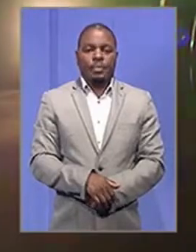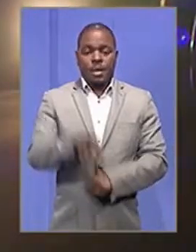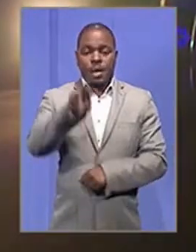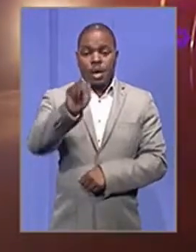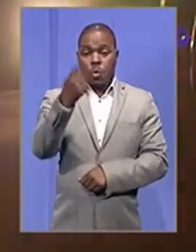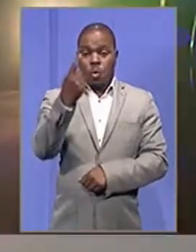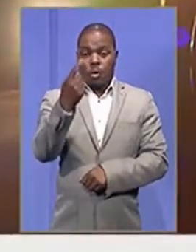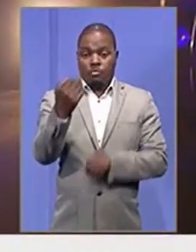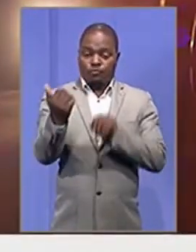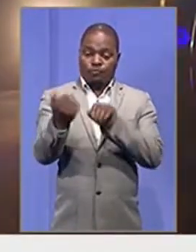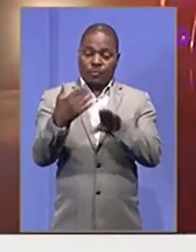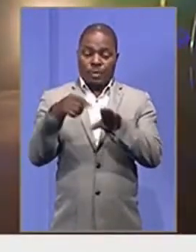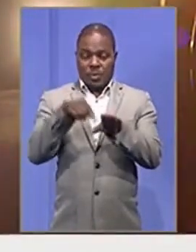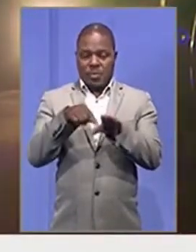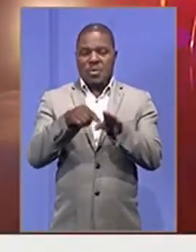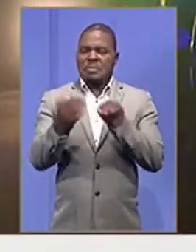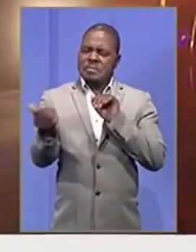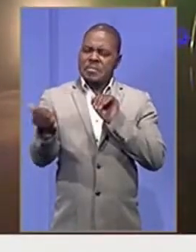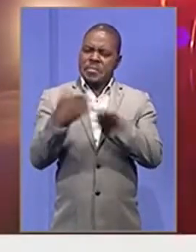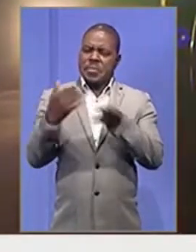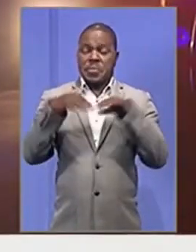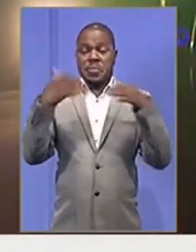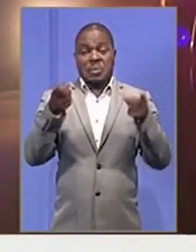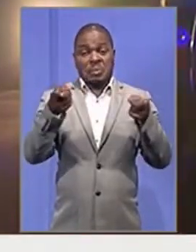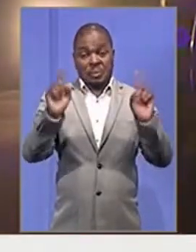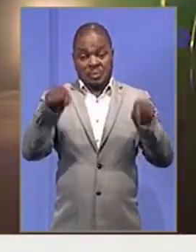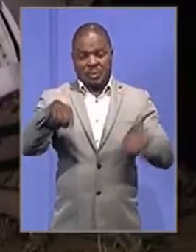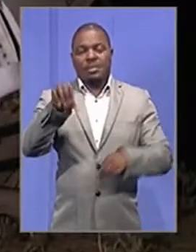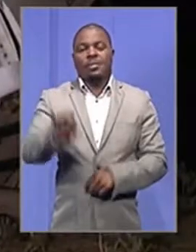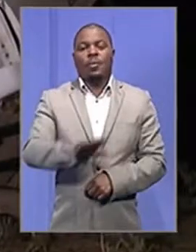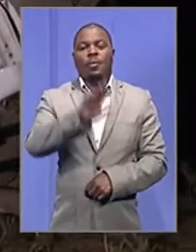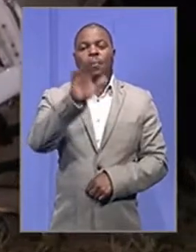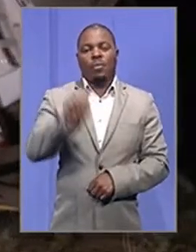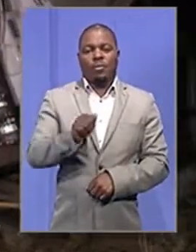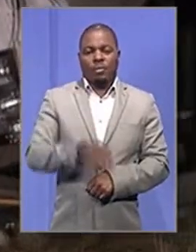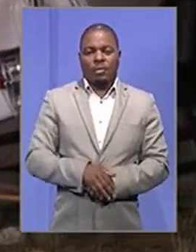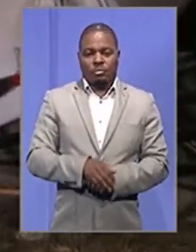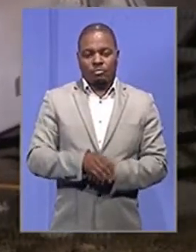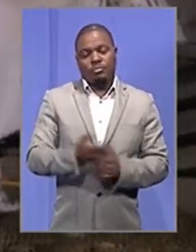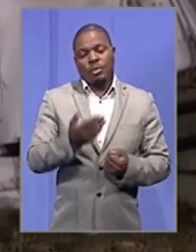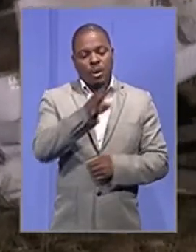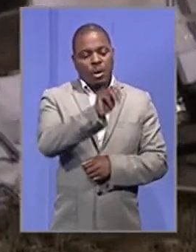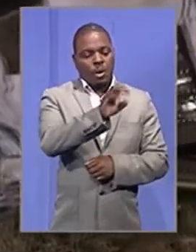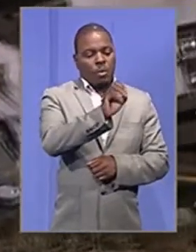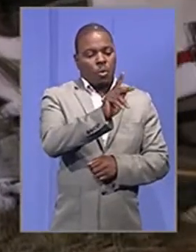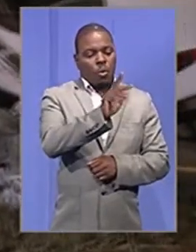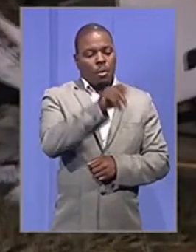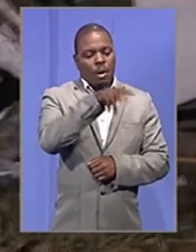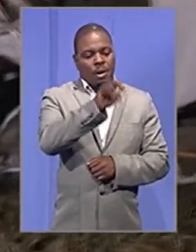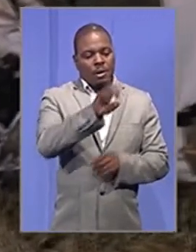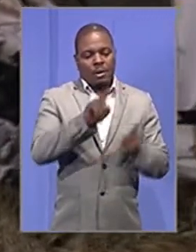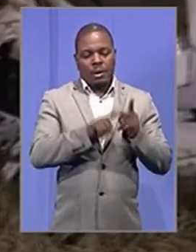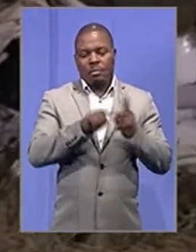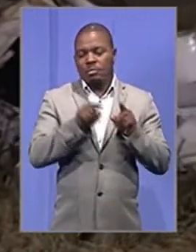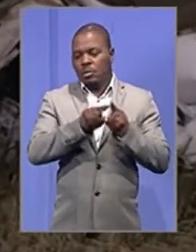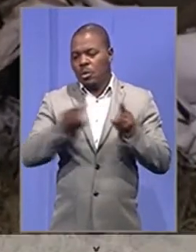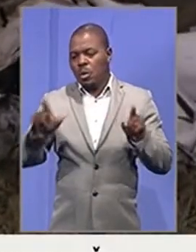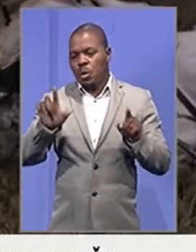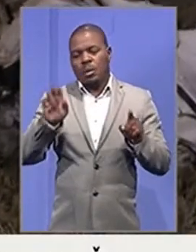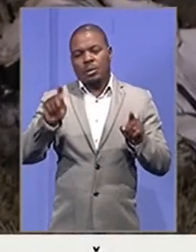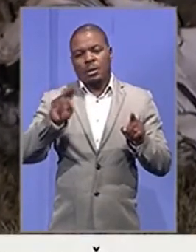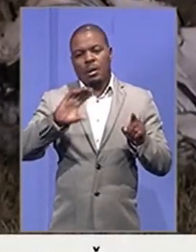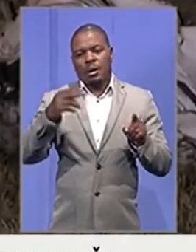N1 ke nngwe ya ditsela tša lephefo tše kotsi mo Afrika Borwa. Tsela magareng ga Mokopane le Louis-Trichardt ebile le